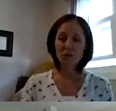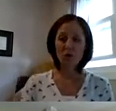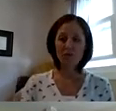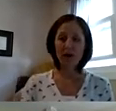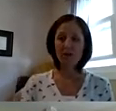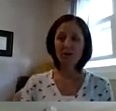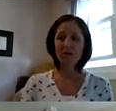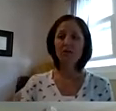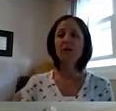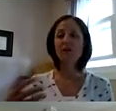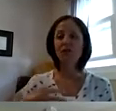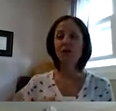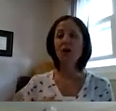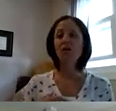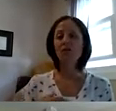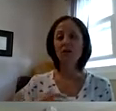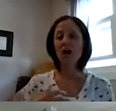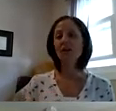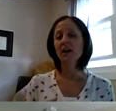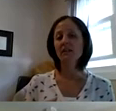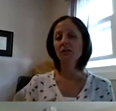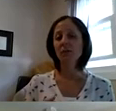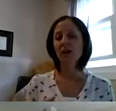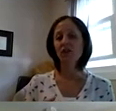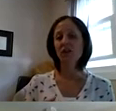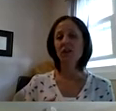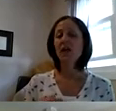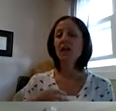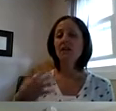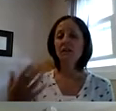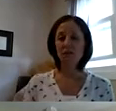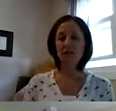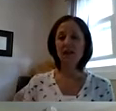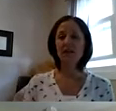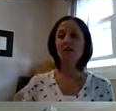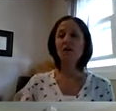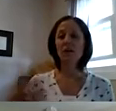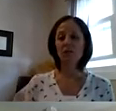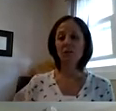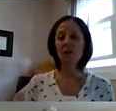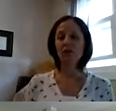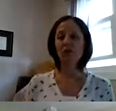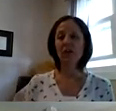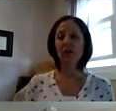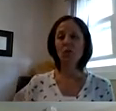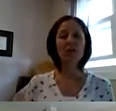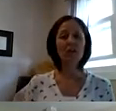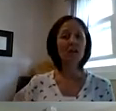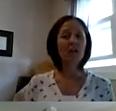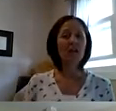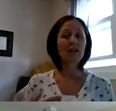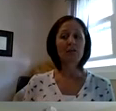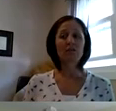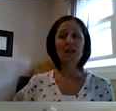their profile to make sure that all of their contact information is up to date and all the information located